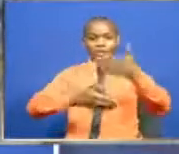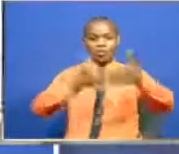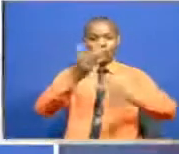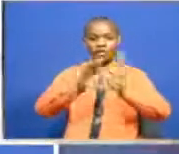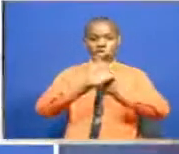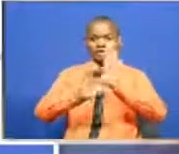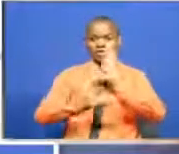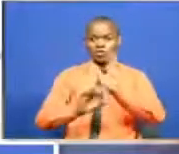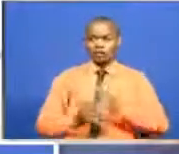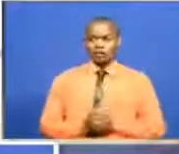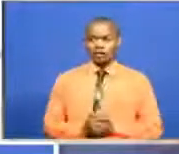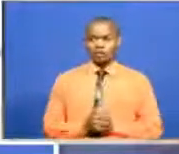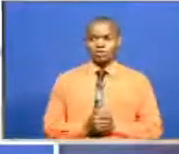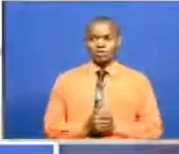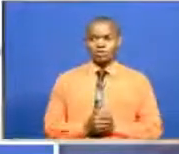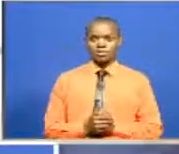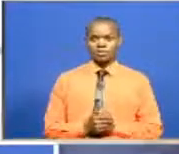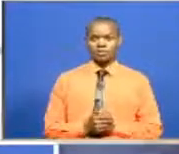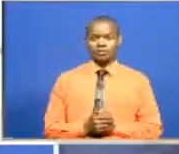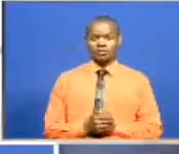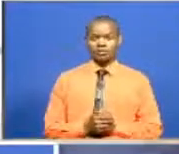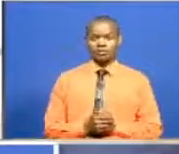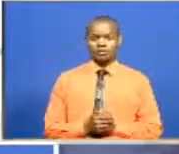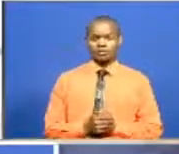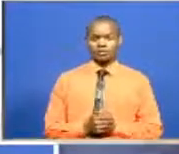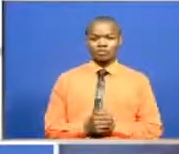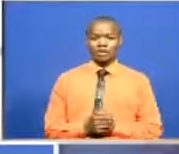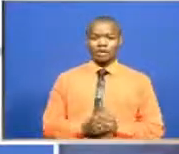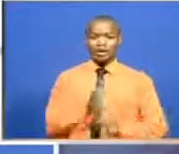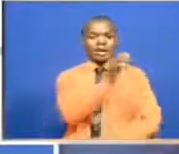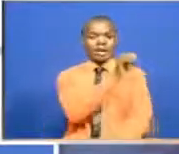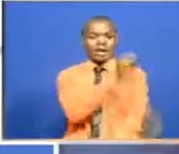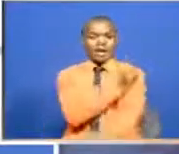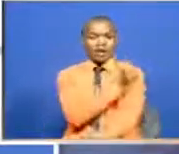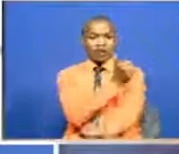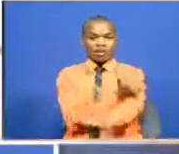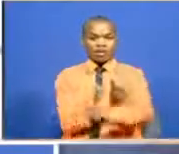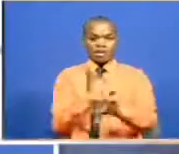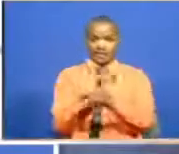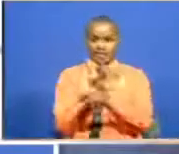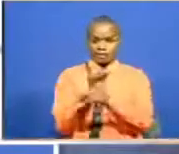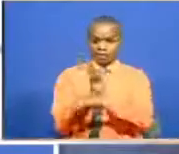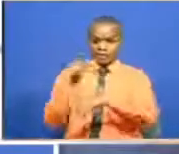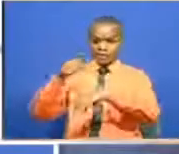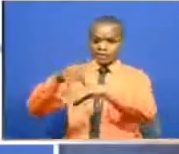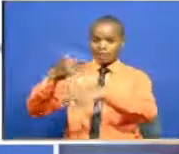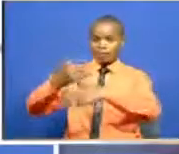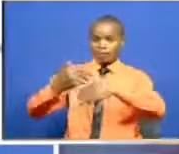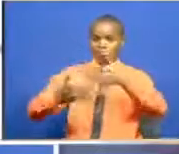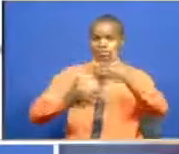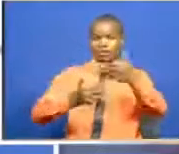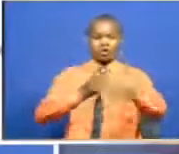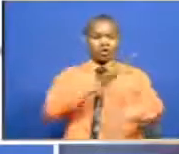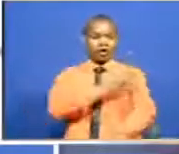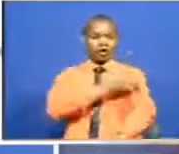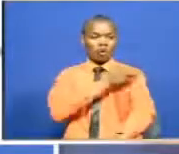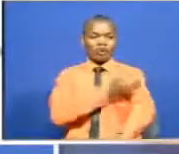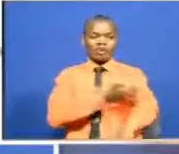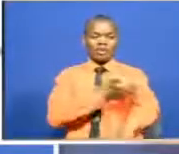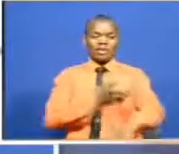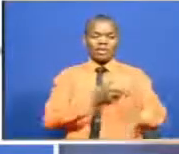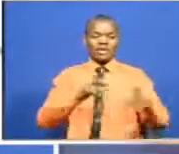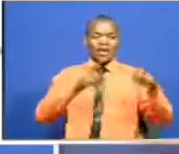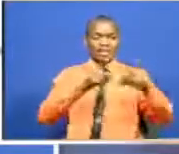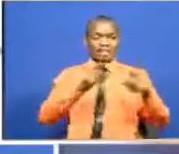constitution. Hii miungano inaitwa regulatory authorities. Ukianzisha hospitali unakuwa na license mingi sana